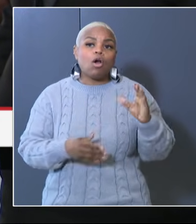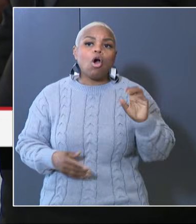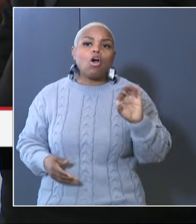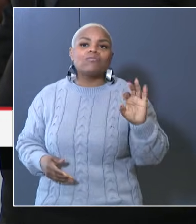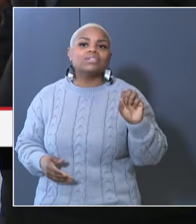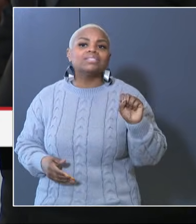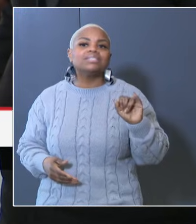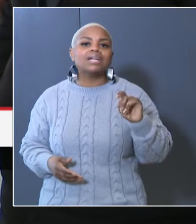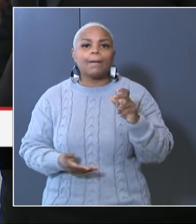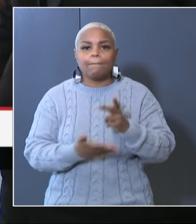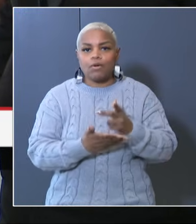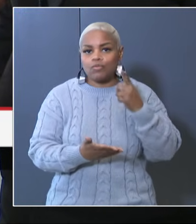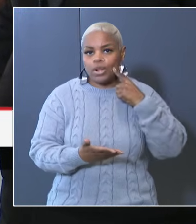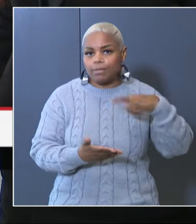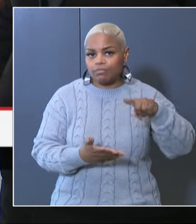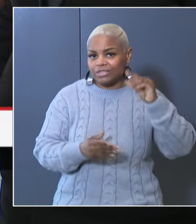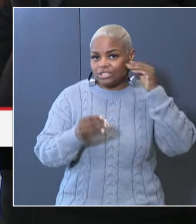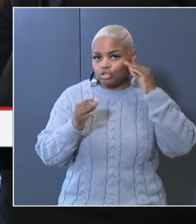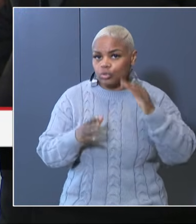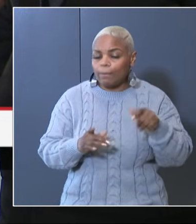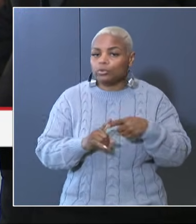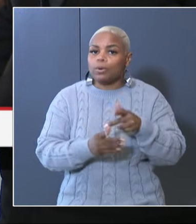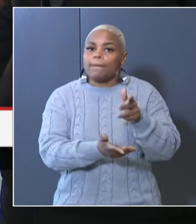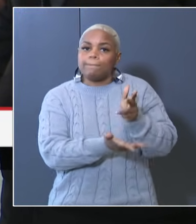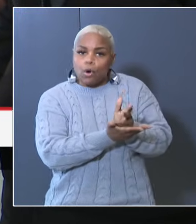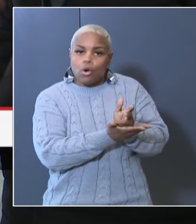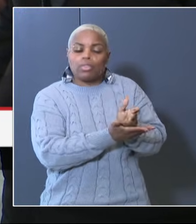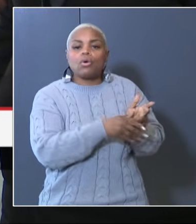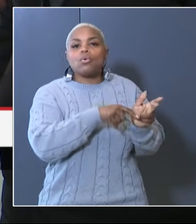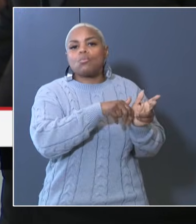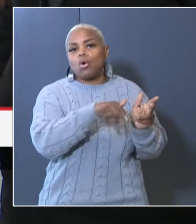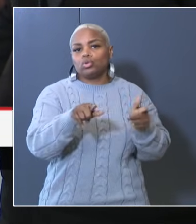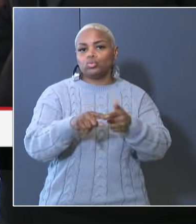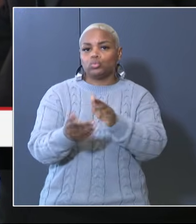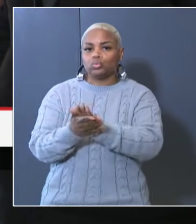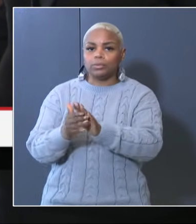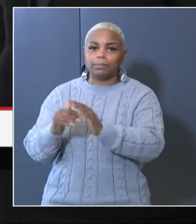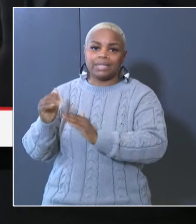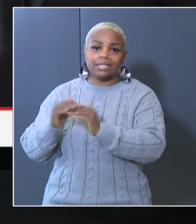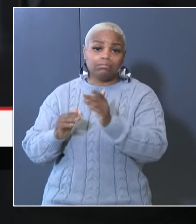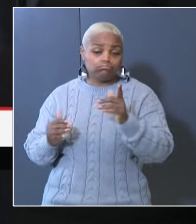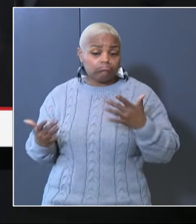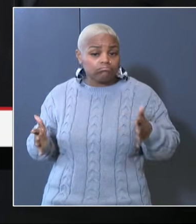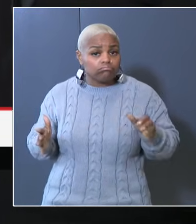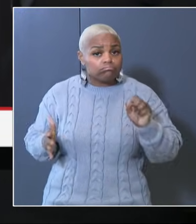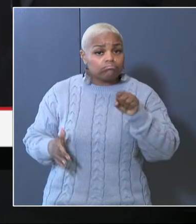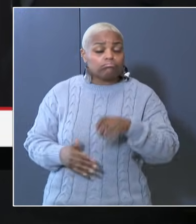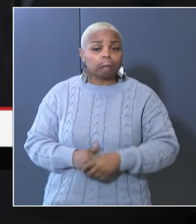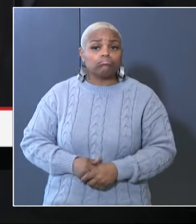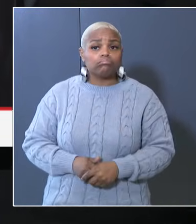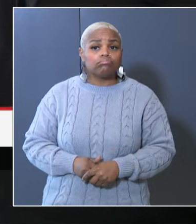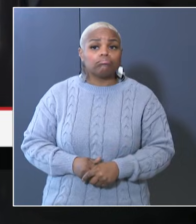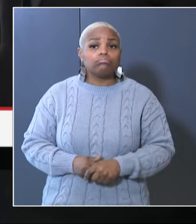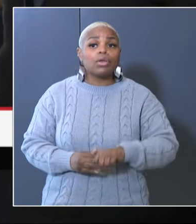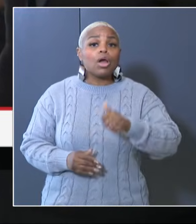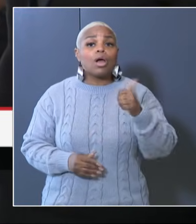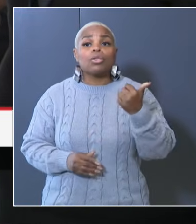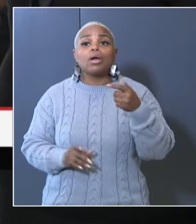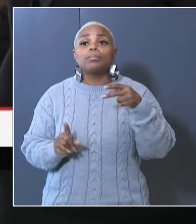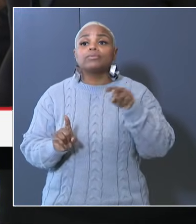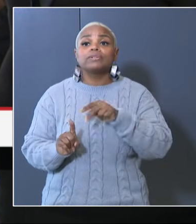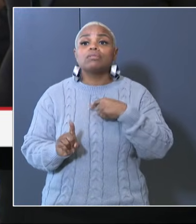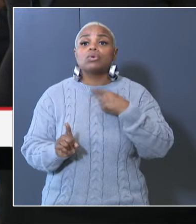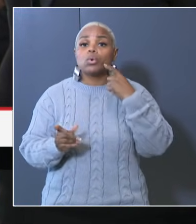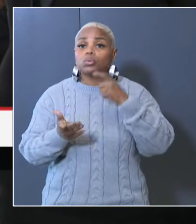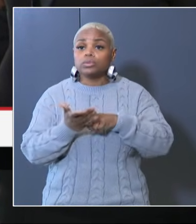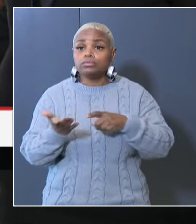for their cars to the school building. And here's another observation I have, Mark, is that once people get moving around,